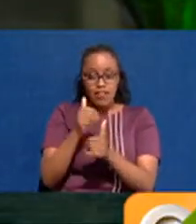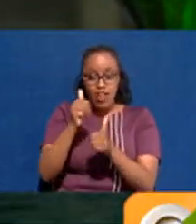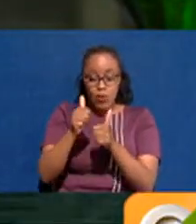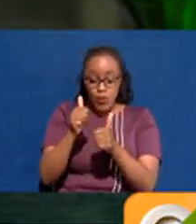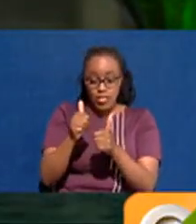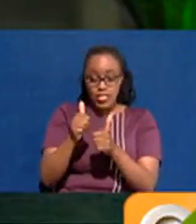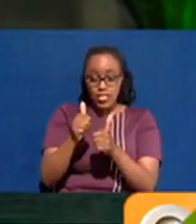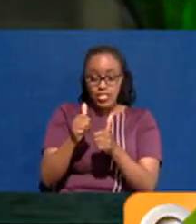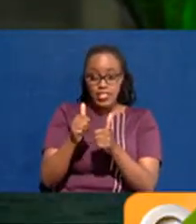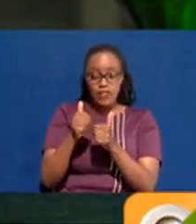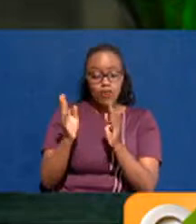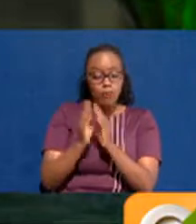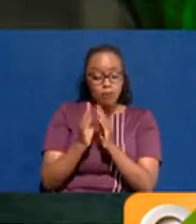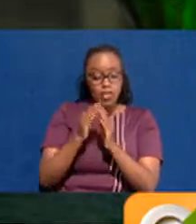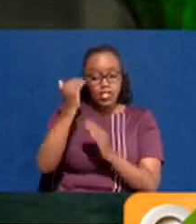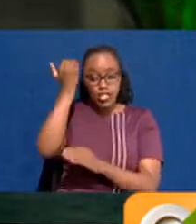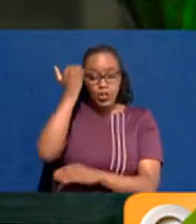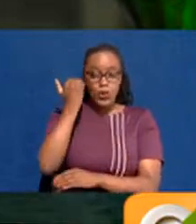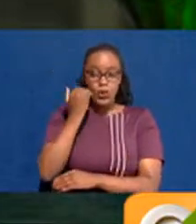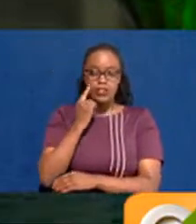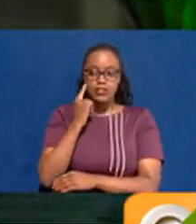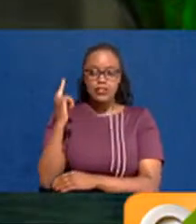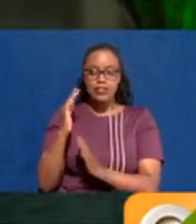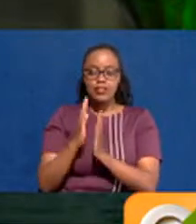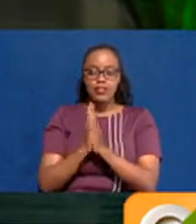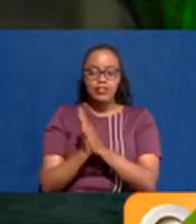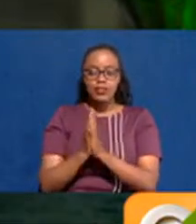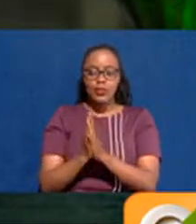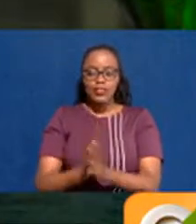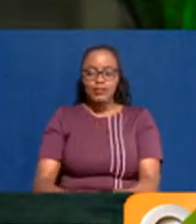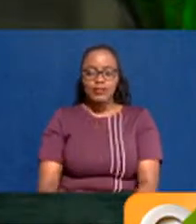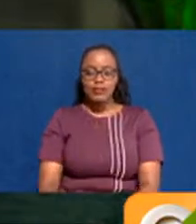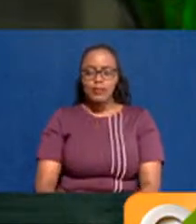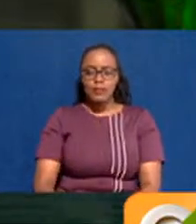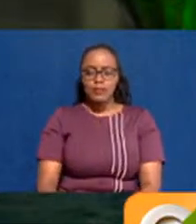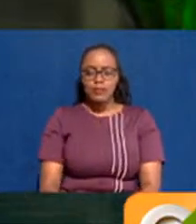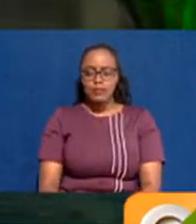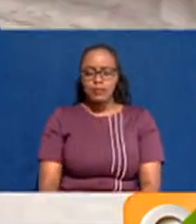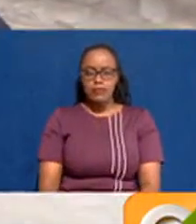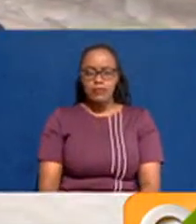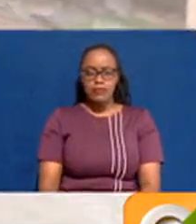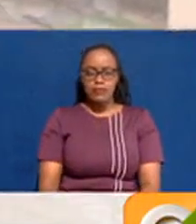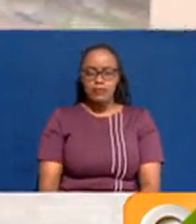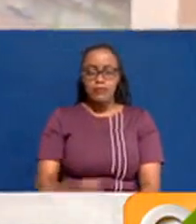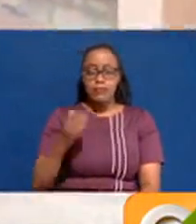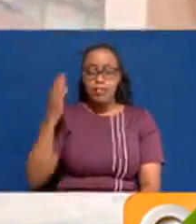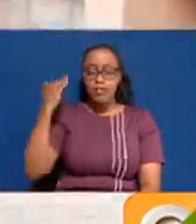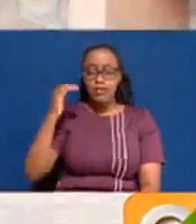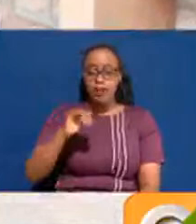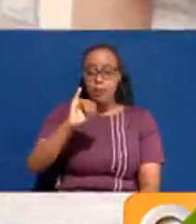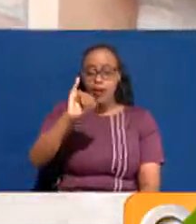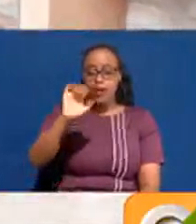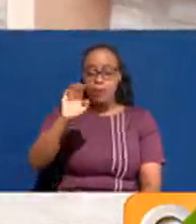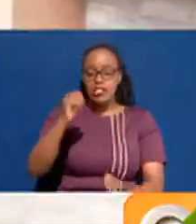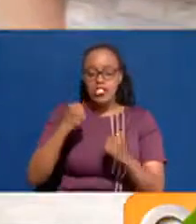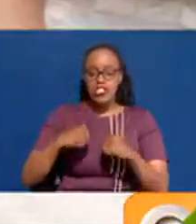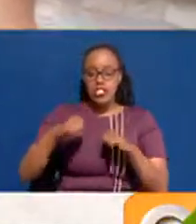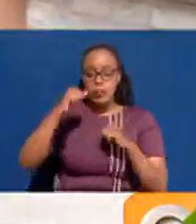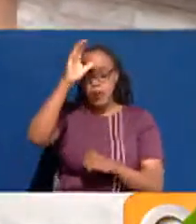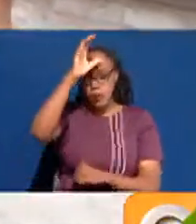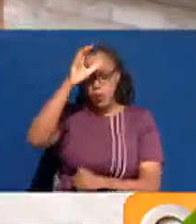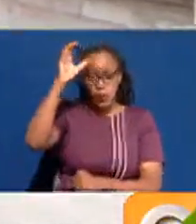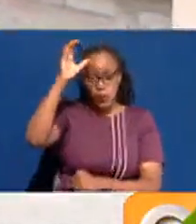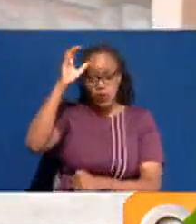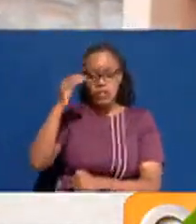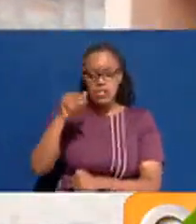him in court. Stephen Leto tells us more. Former IEBC Chair Wafula Chebukati